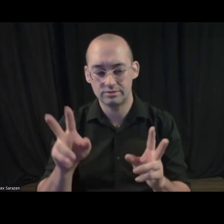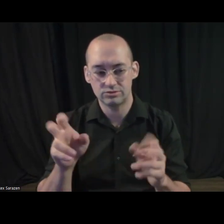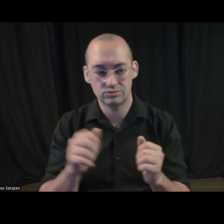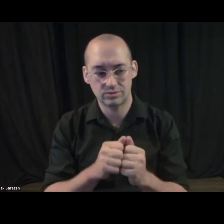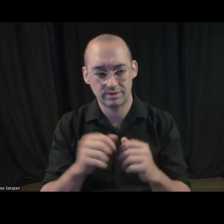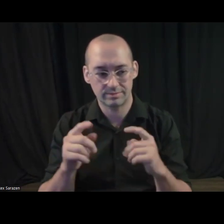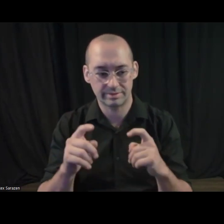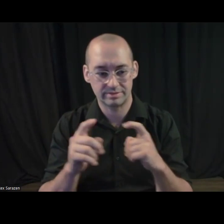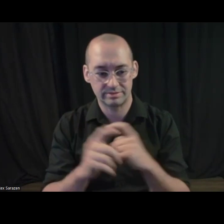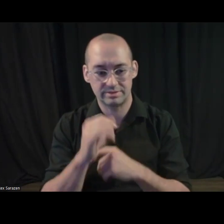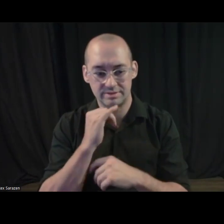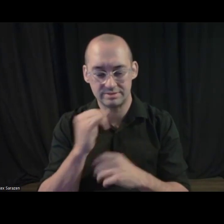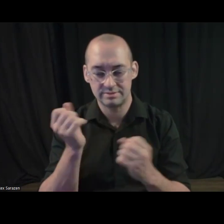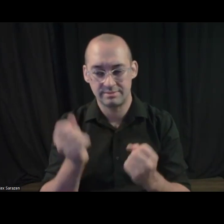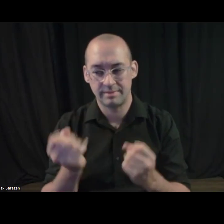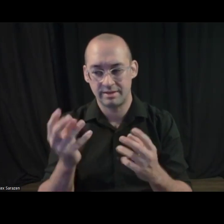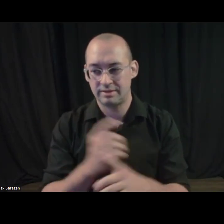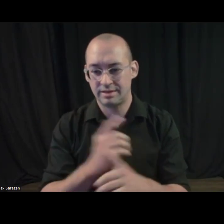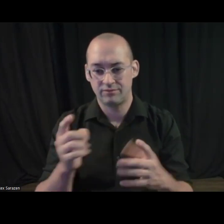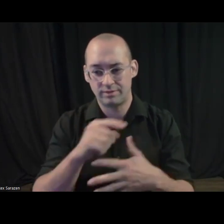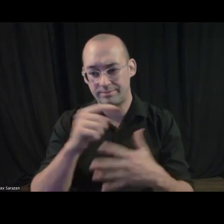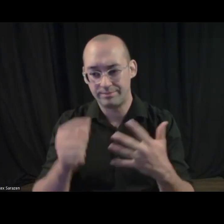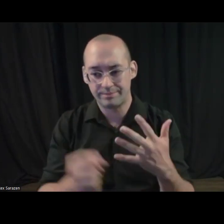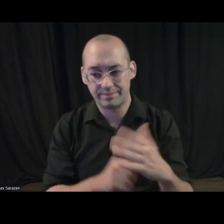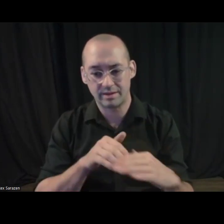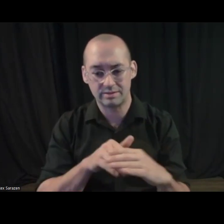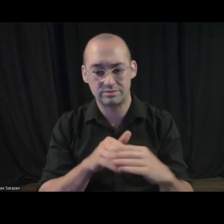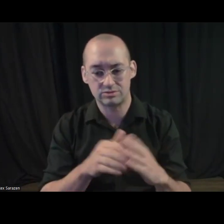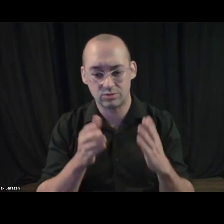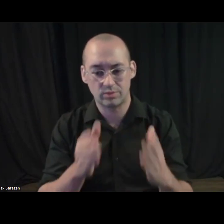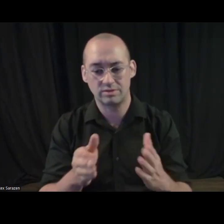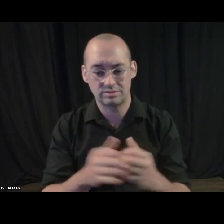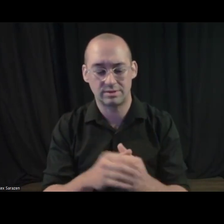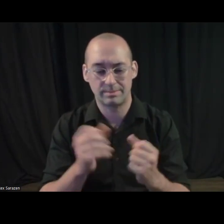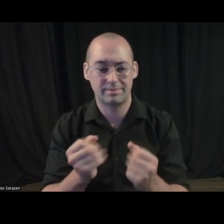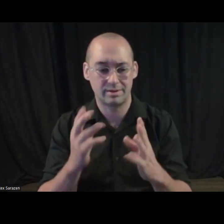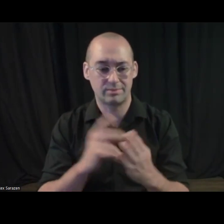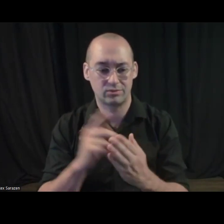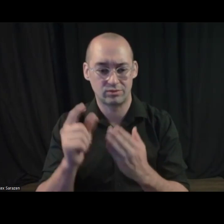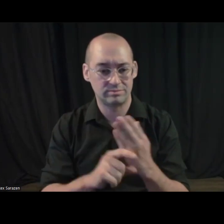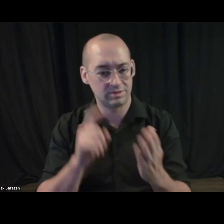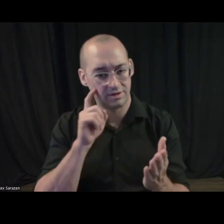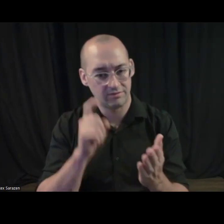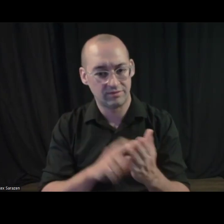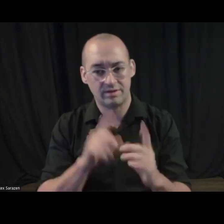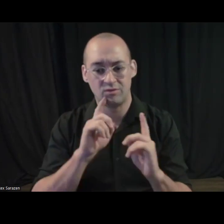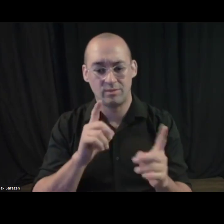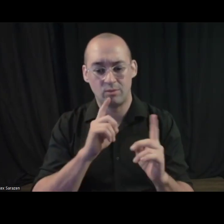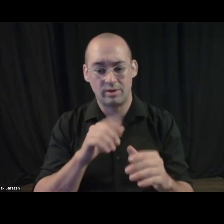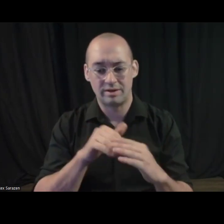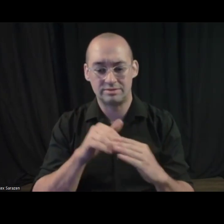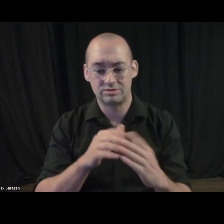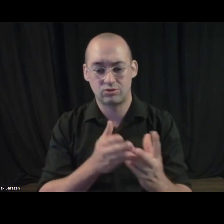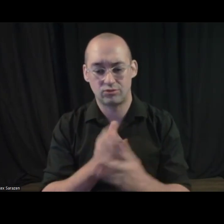complexity, is there are many differing access points. So a lot of the programs identified in the report are accessed through the